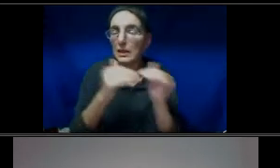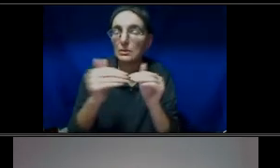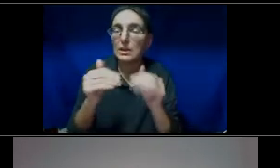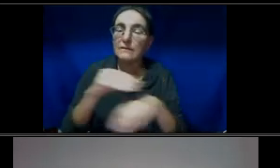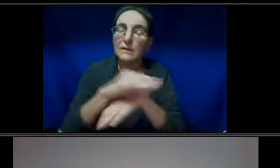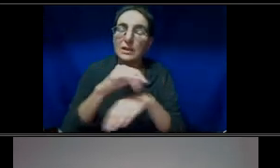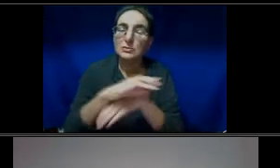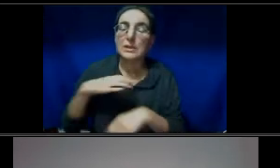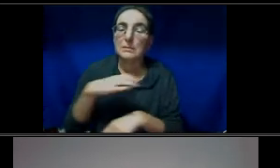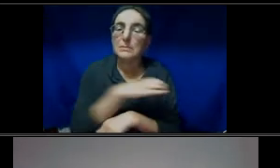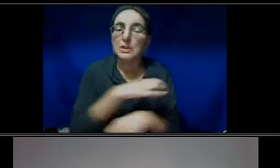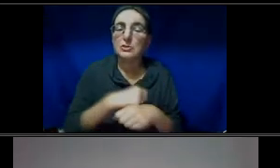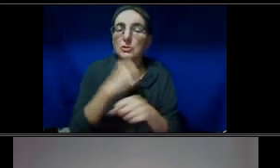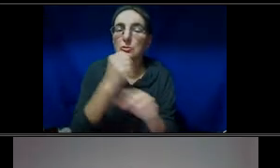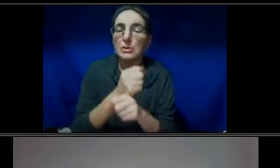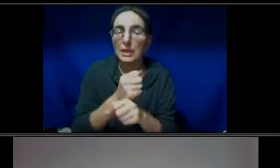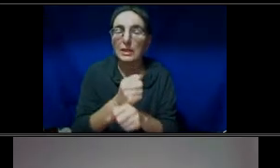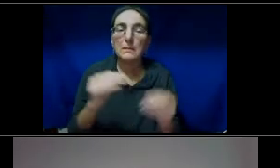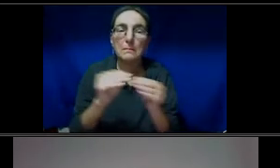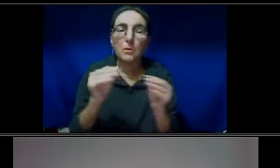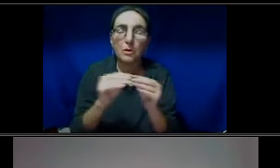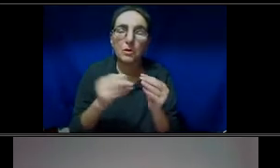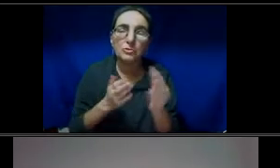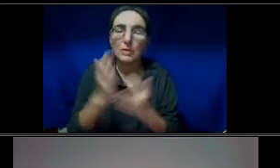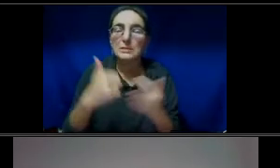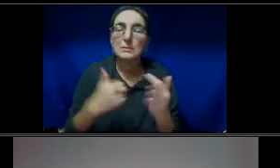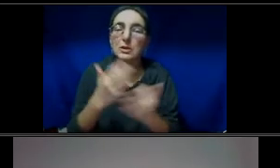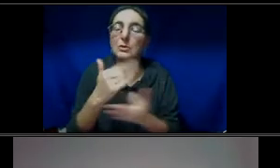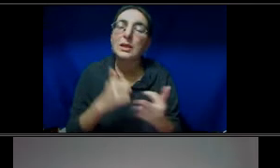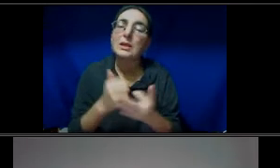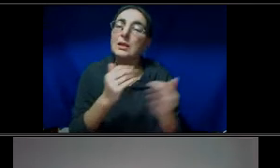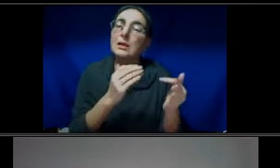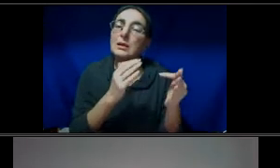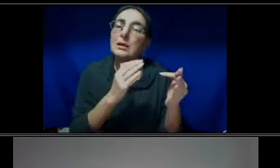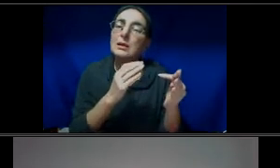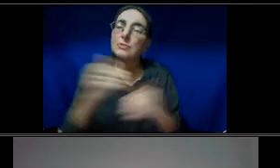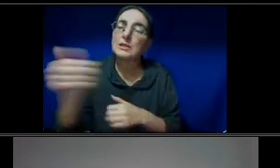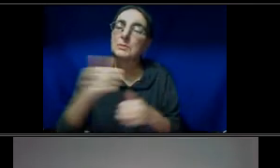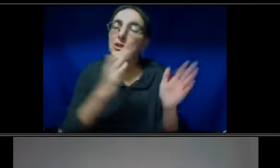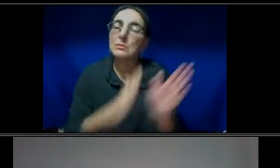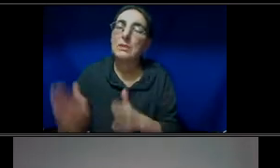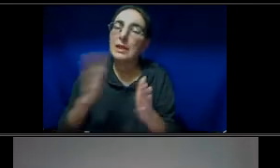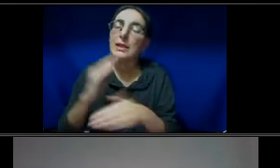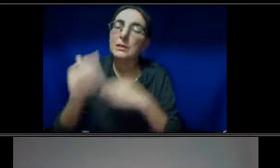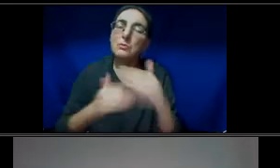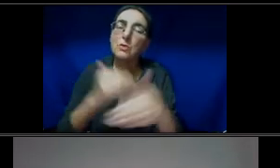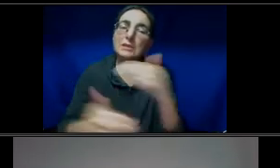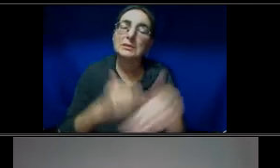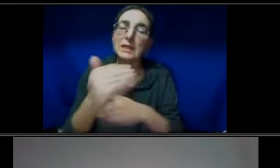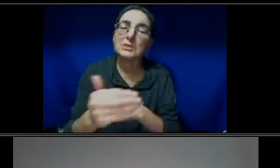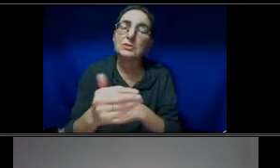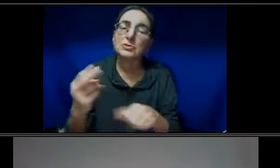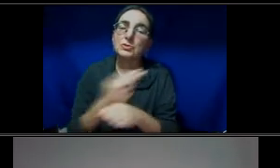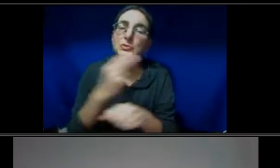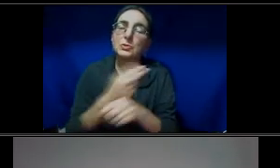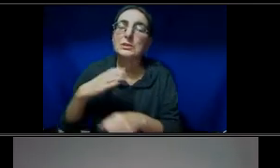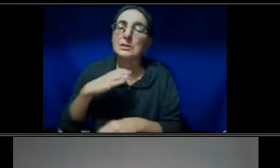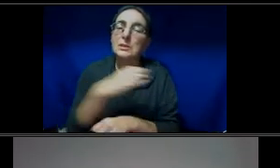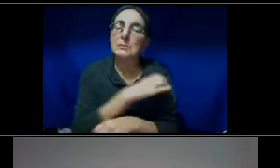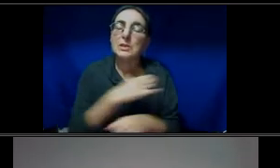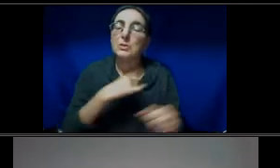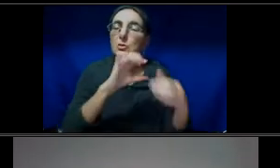create a more transparent transportation planning process, to use this committee to also coordinate across state